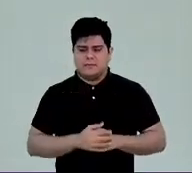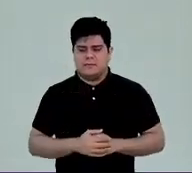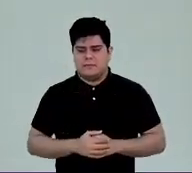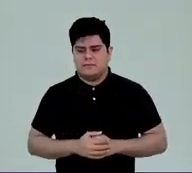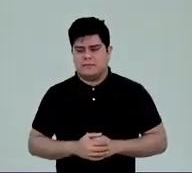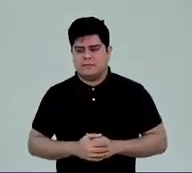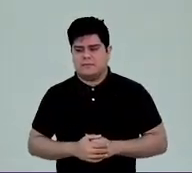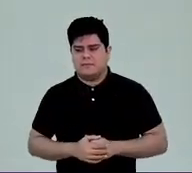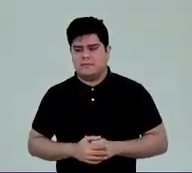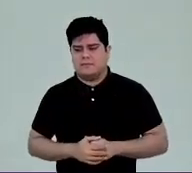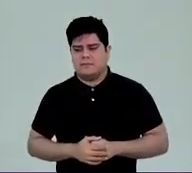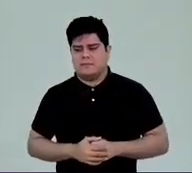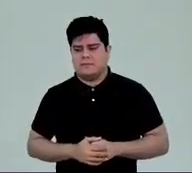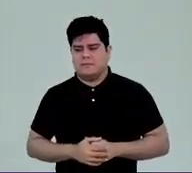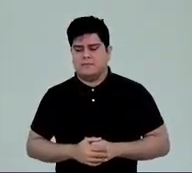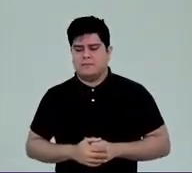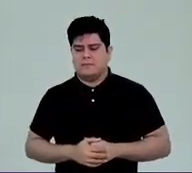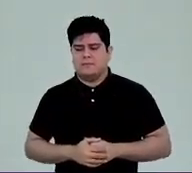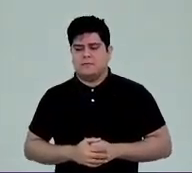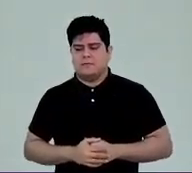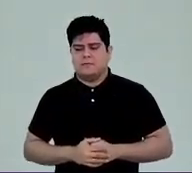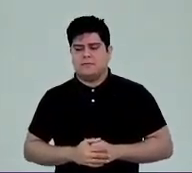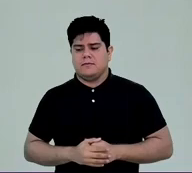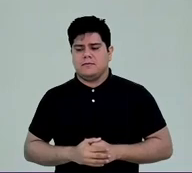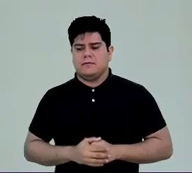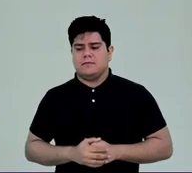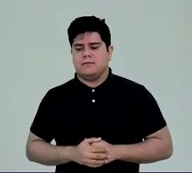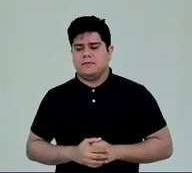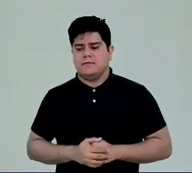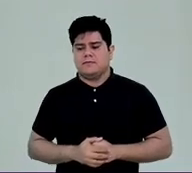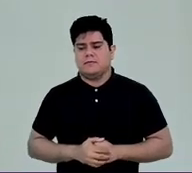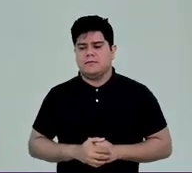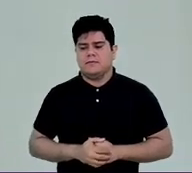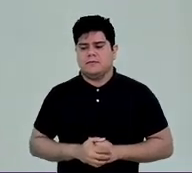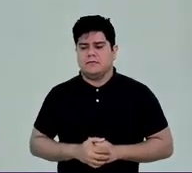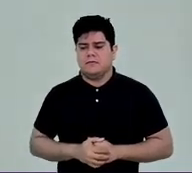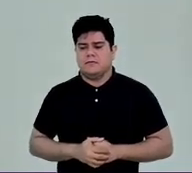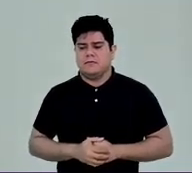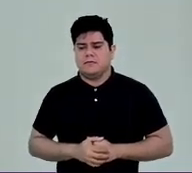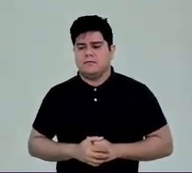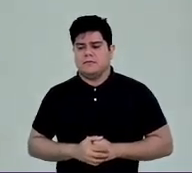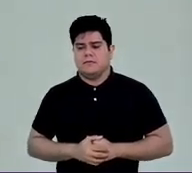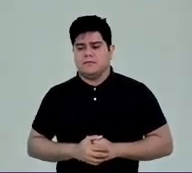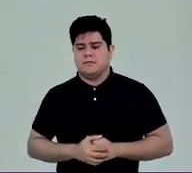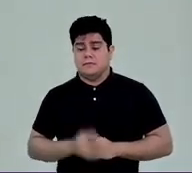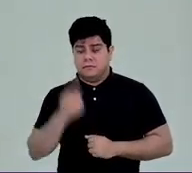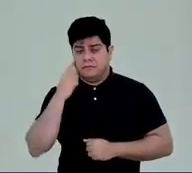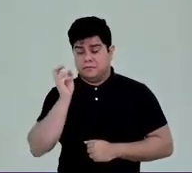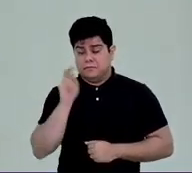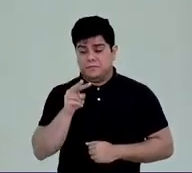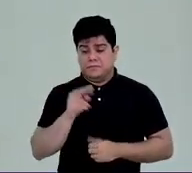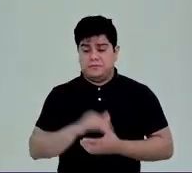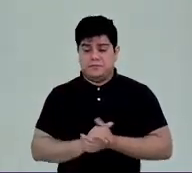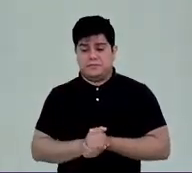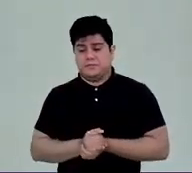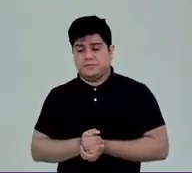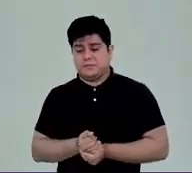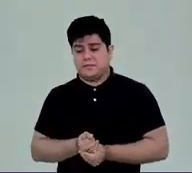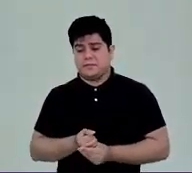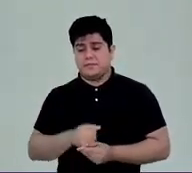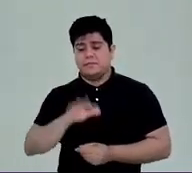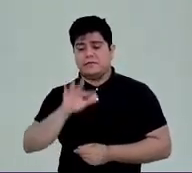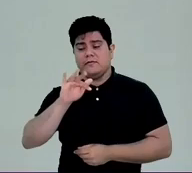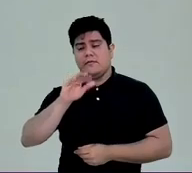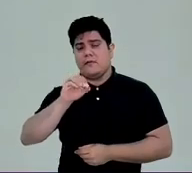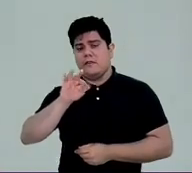Okay, probably you are seeing my presentation now. I let it written in